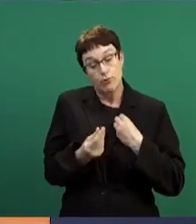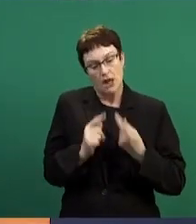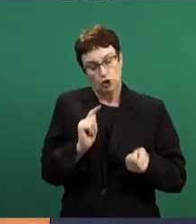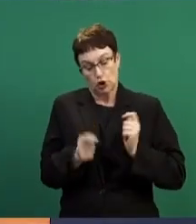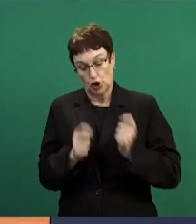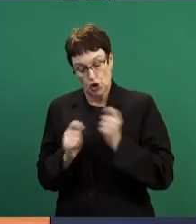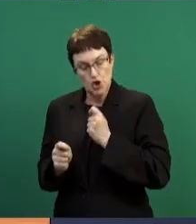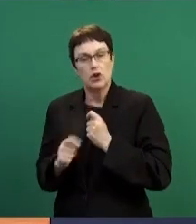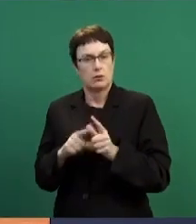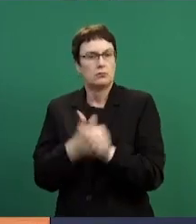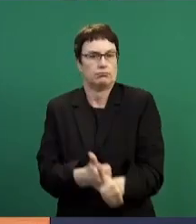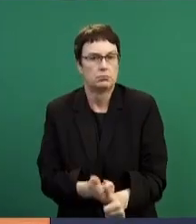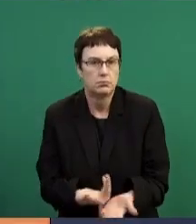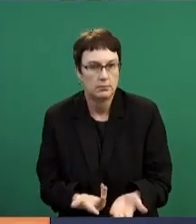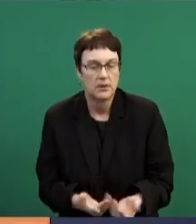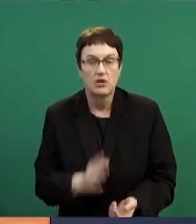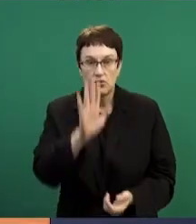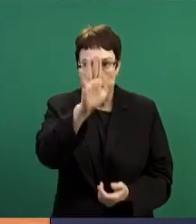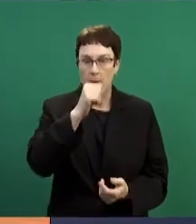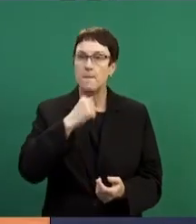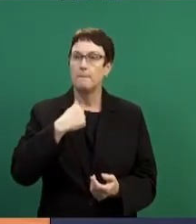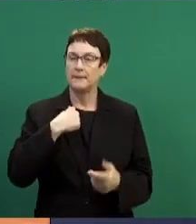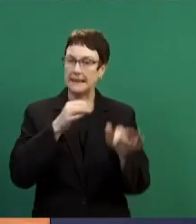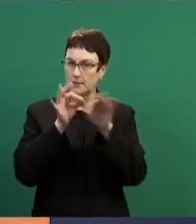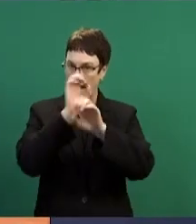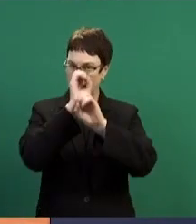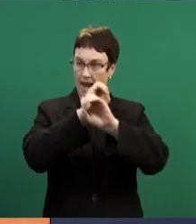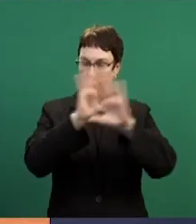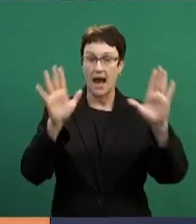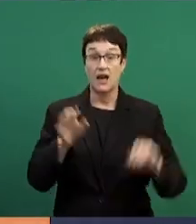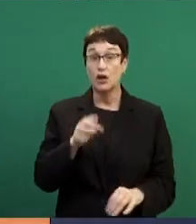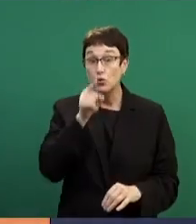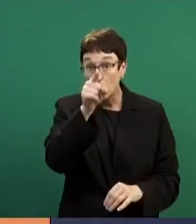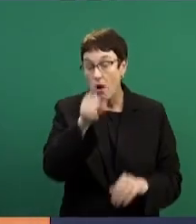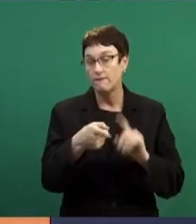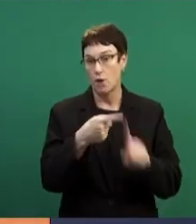it this way. So you are from Bloomberg.